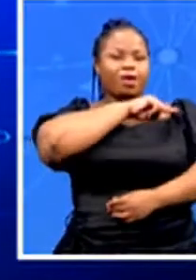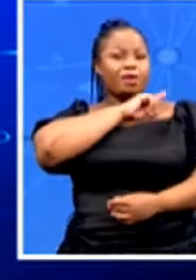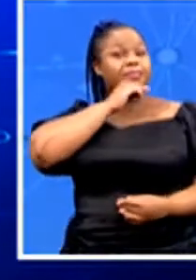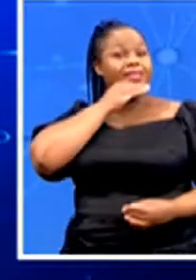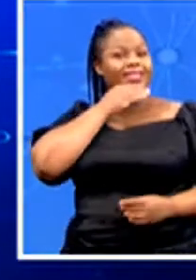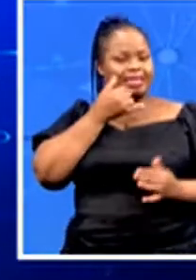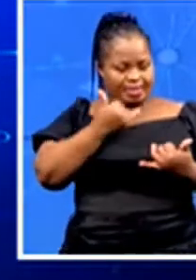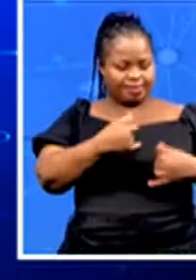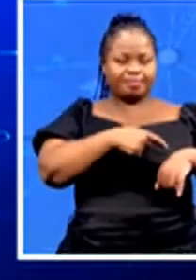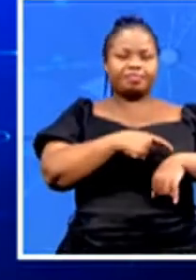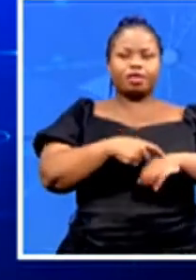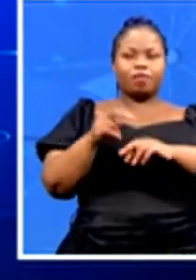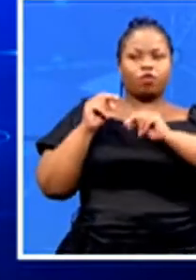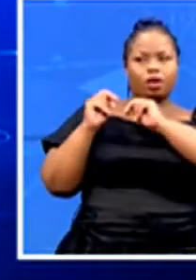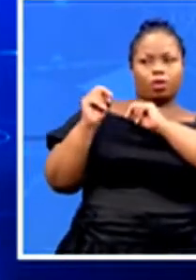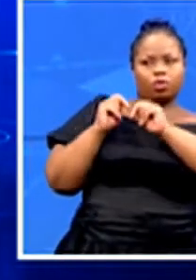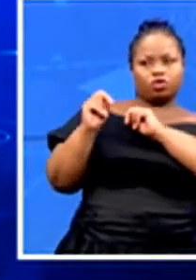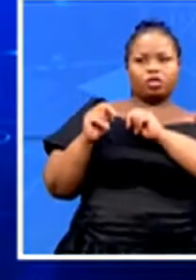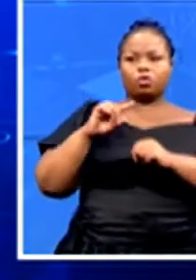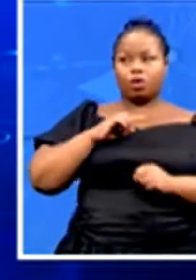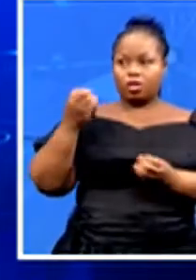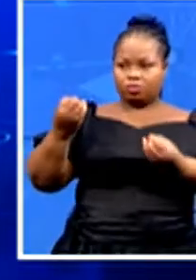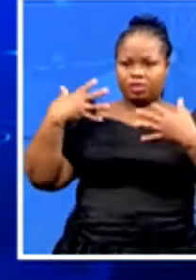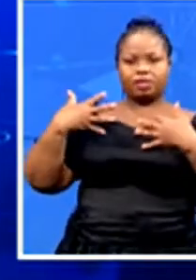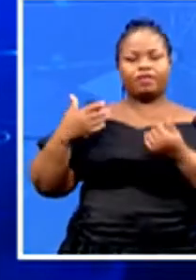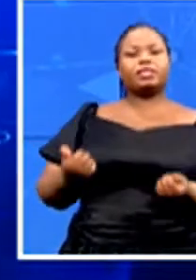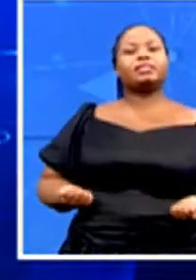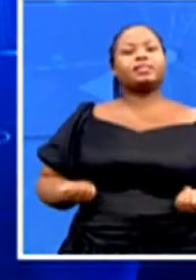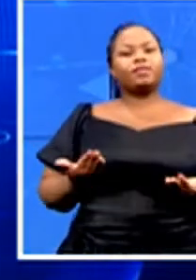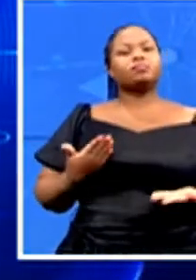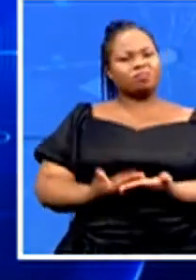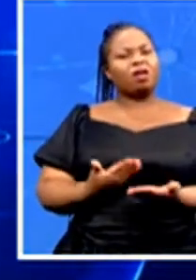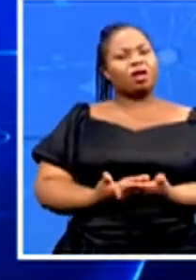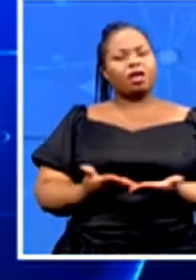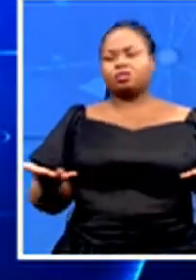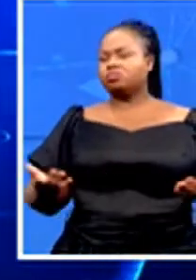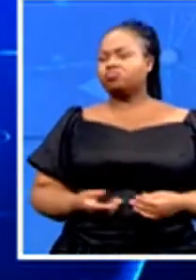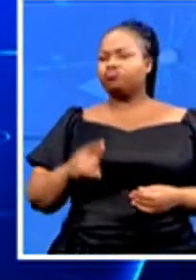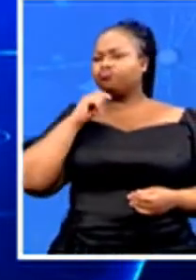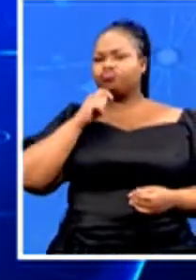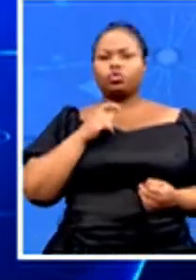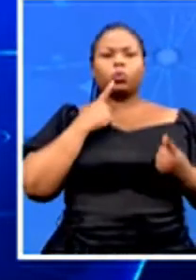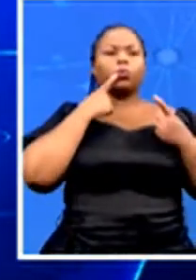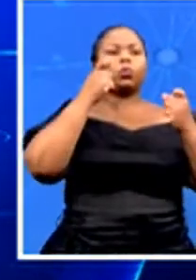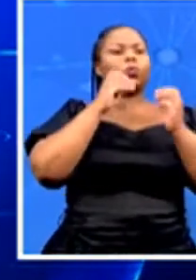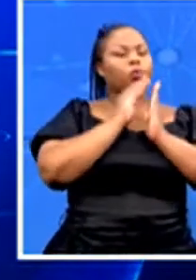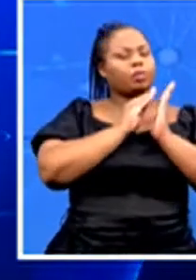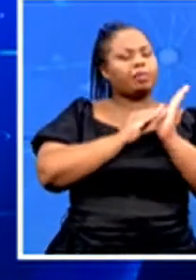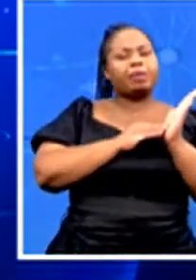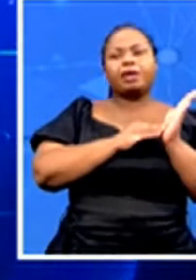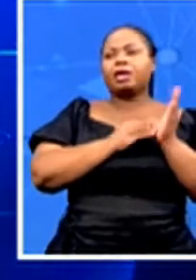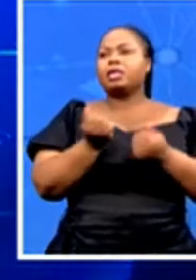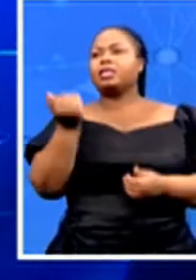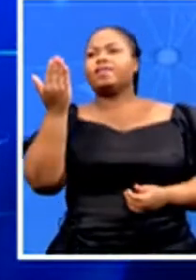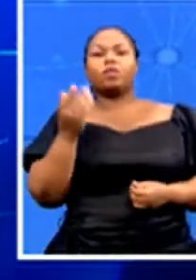be service delivery protest, it could be petitions, it could be litigation. So it is during these times